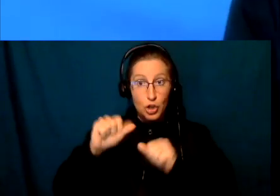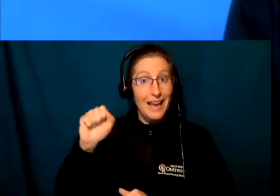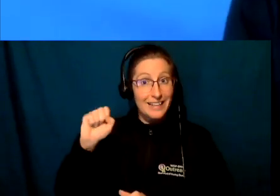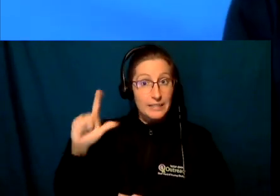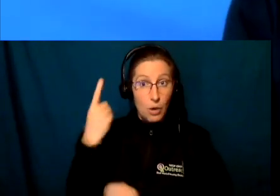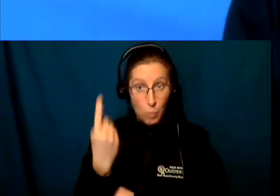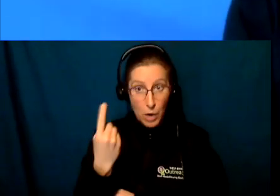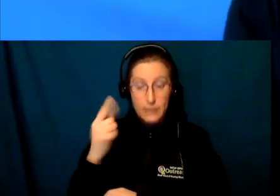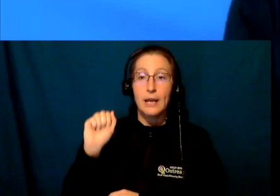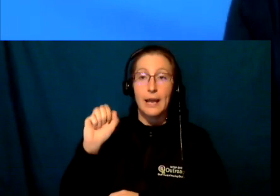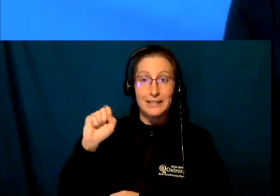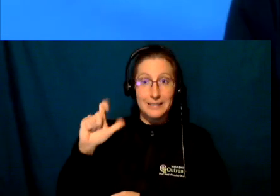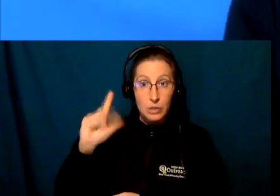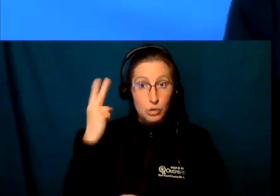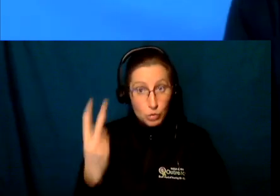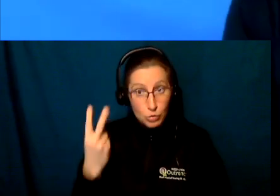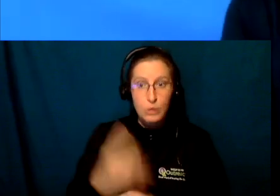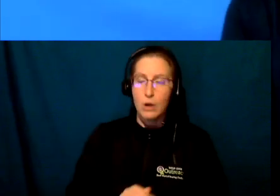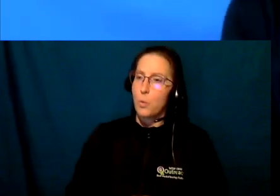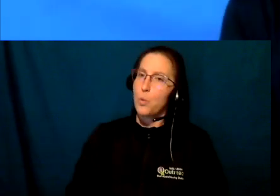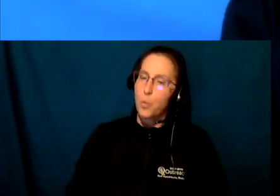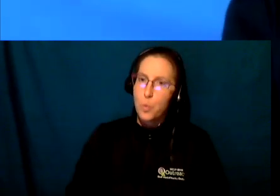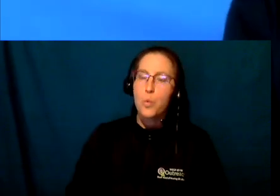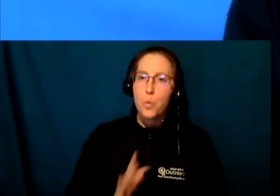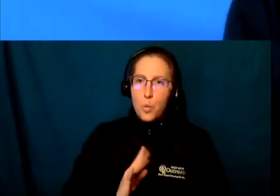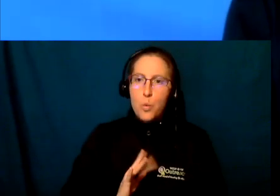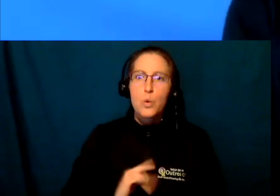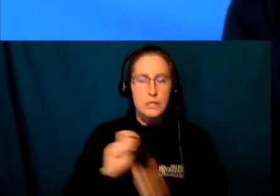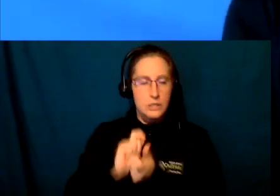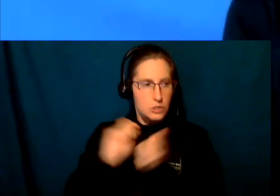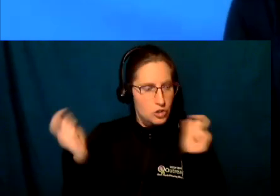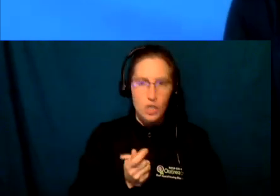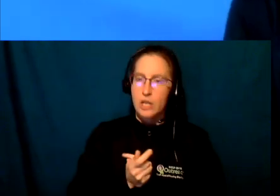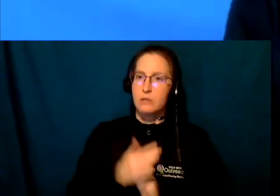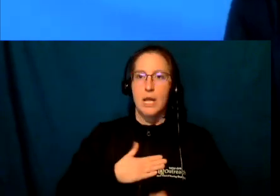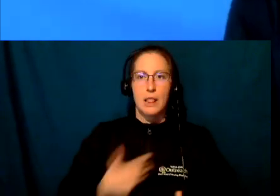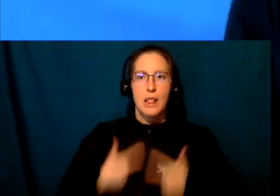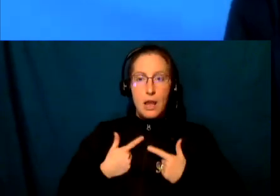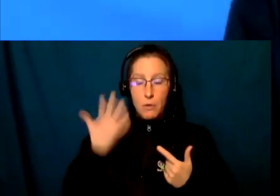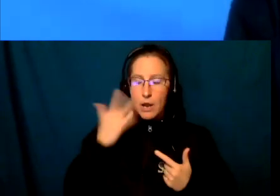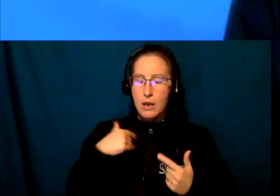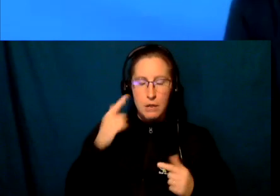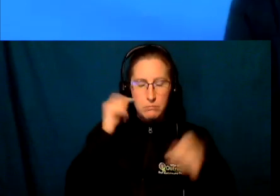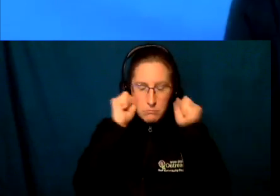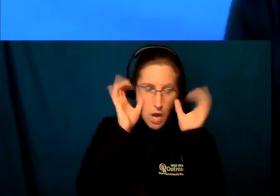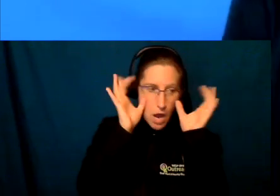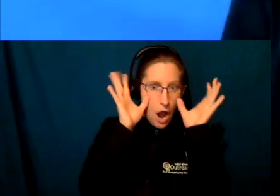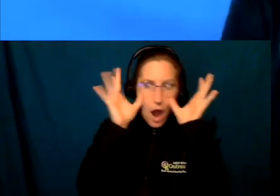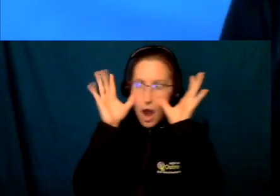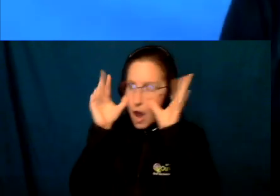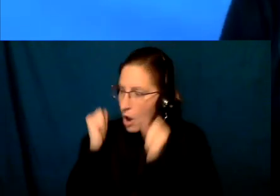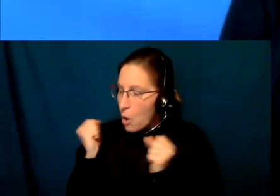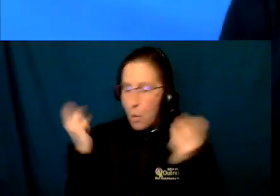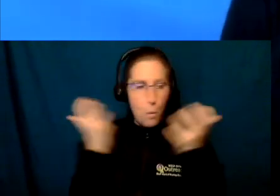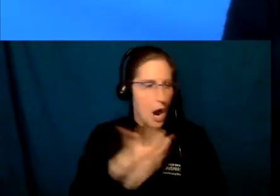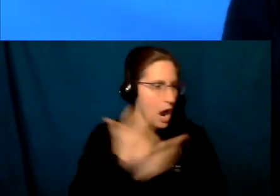2, and it was a really life-changing experience for me. My eyes were just opened up to this whole other world